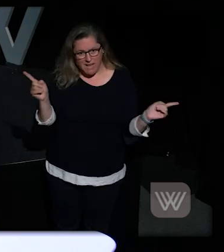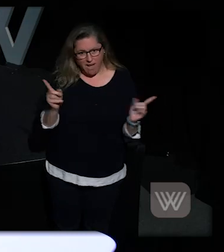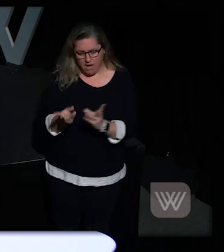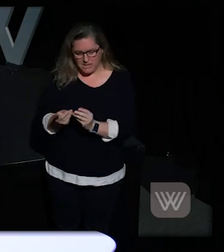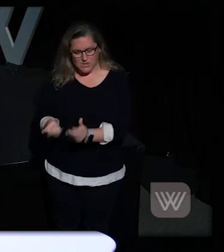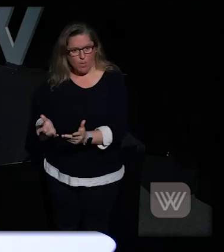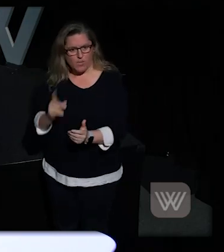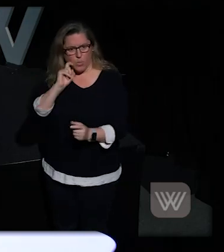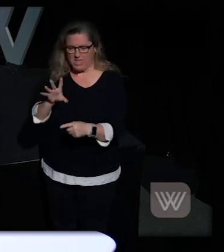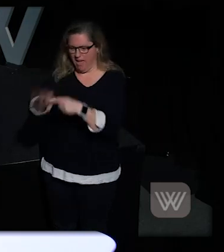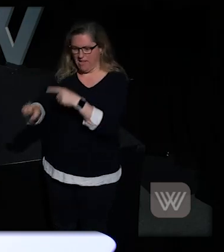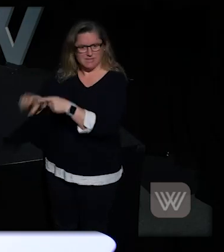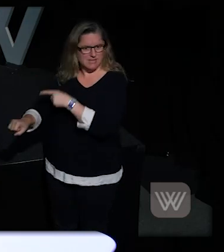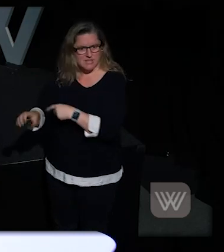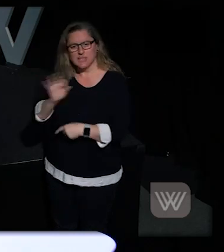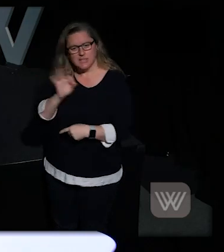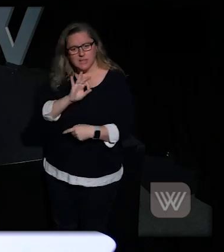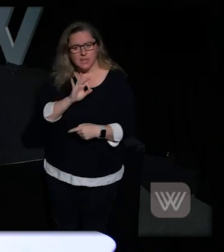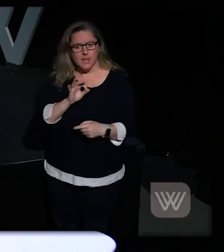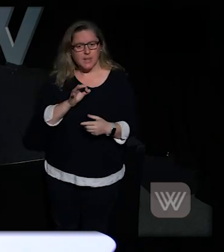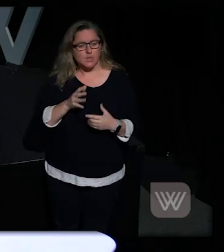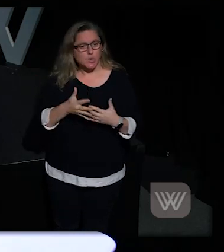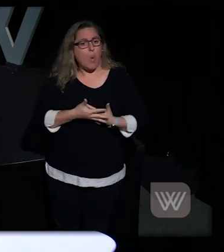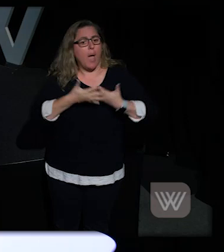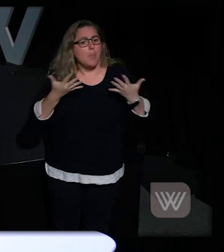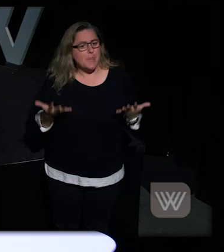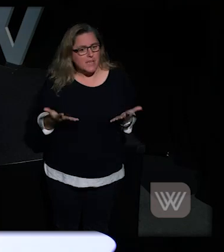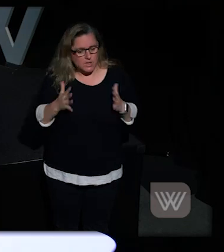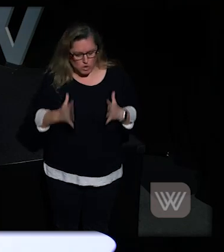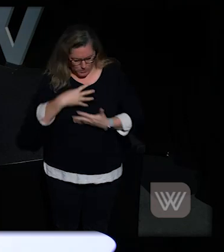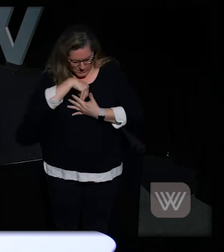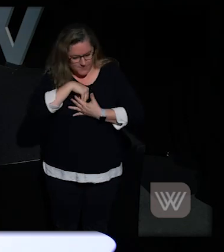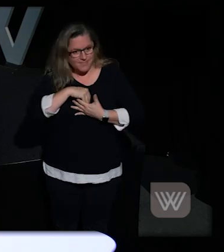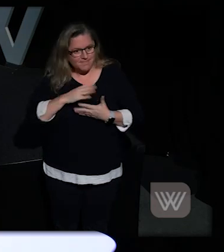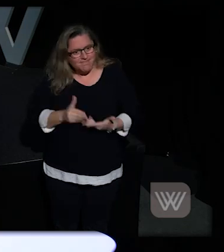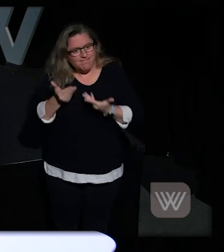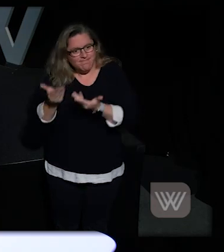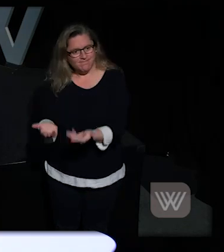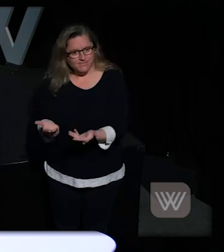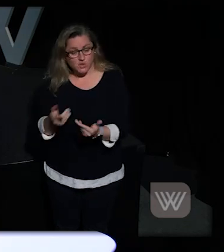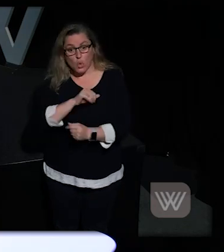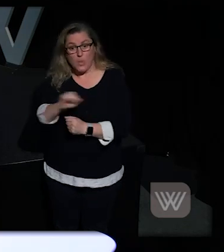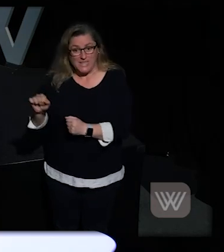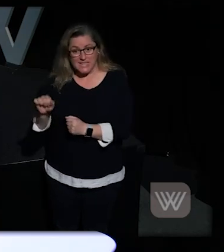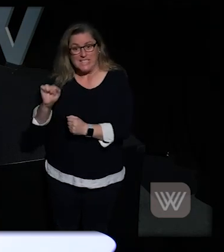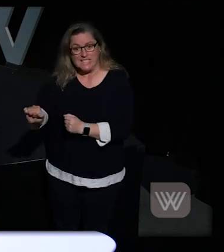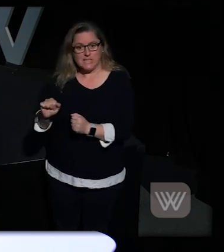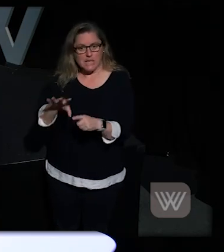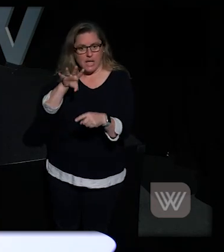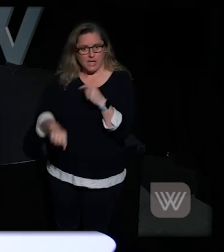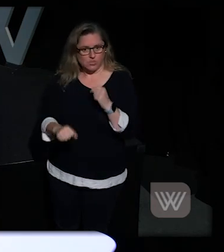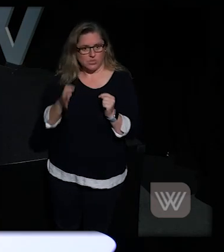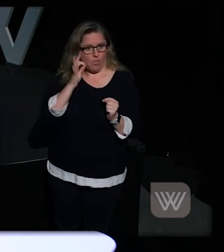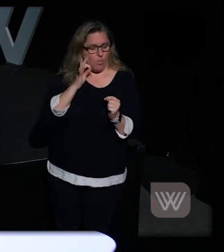with hatred. We have to bring our greatest humanity to this problem. And his hatred of women, particularly white women, could